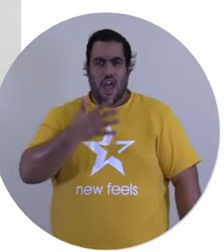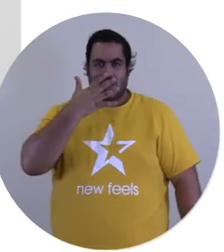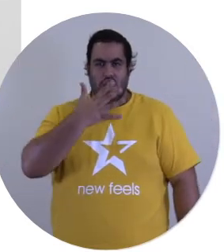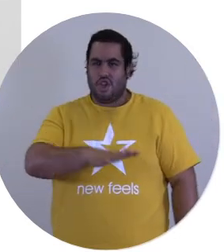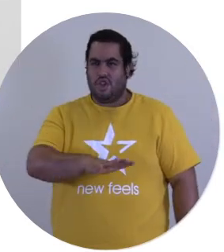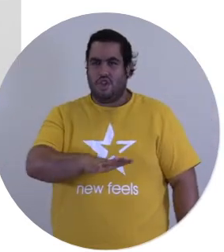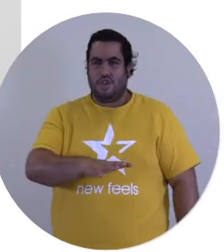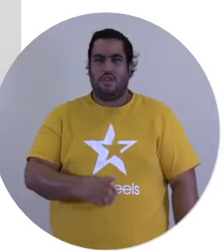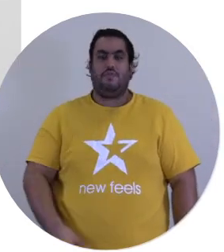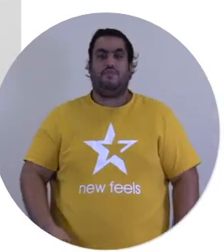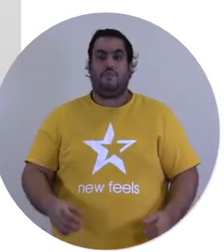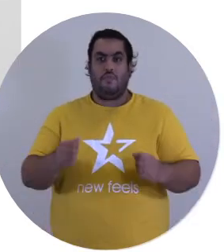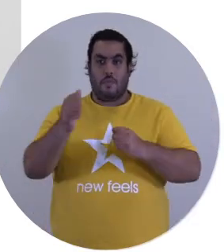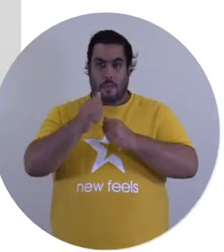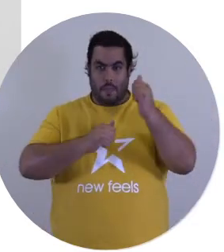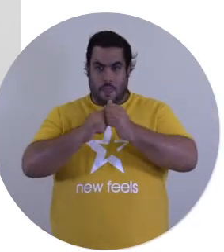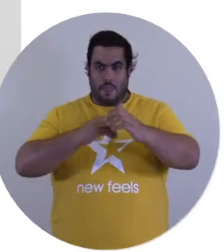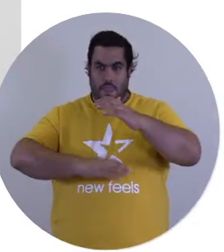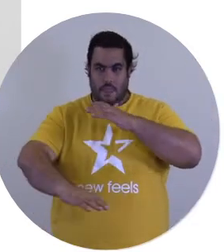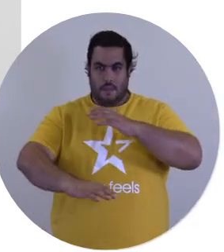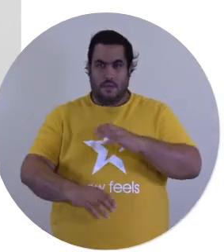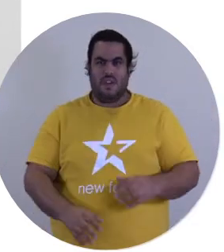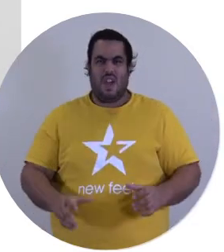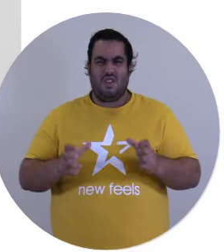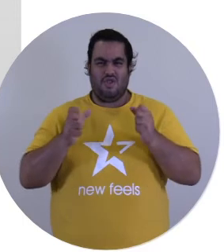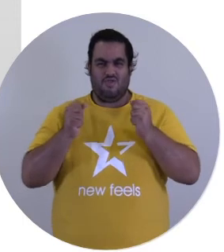farms, infrastructure, stressful.